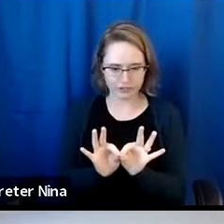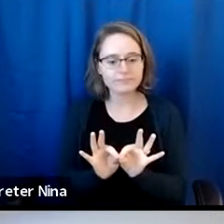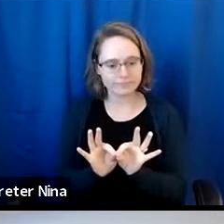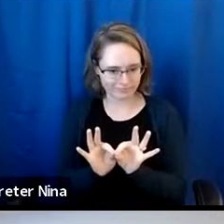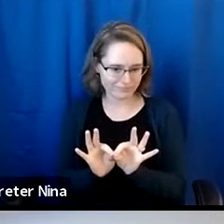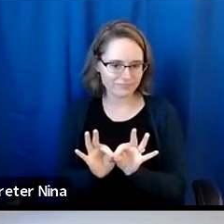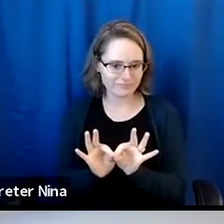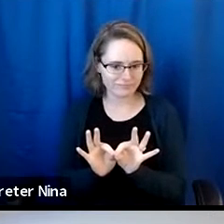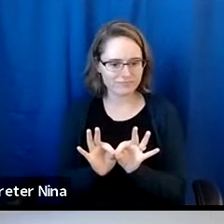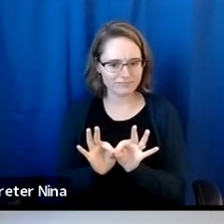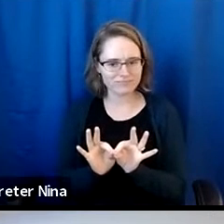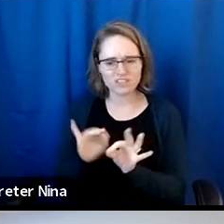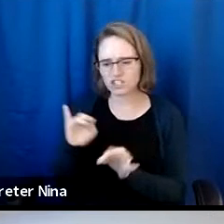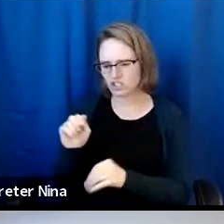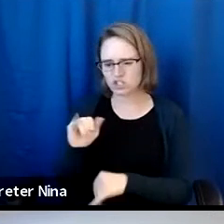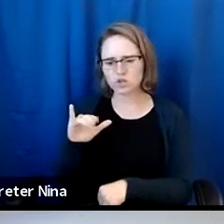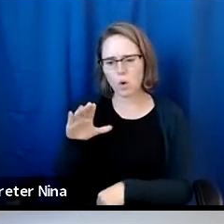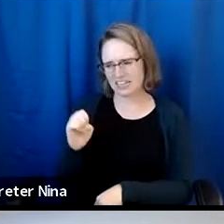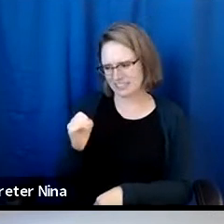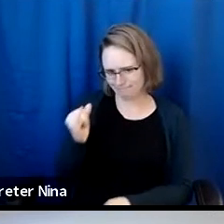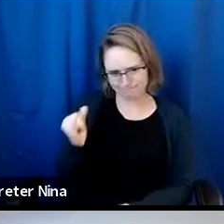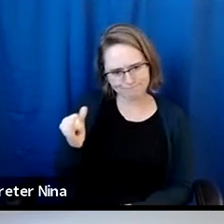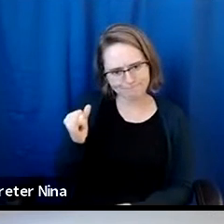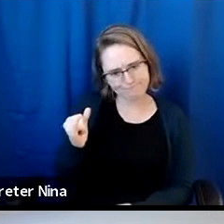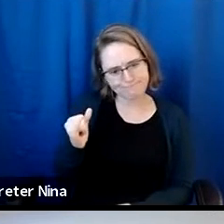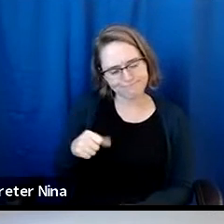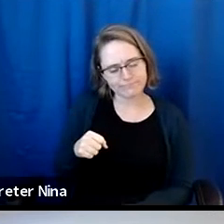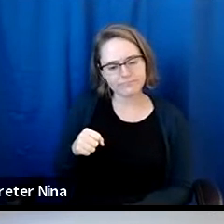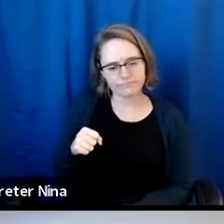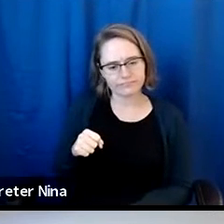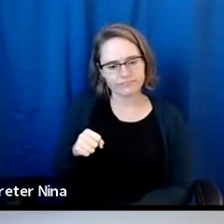I'll build on what Joyce is saying in terms of,